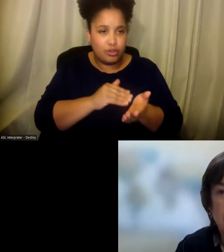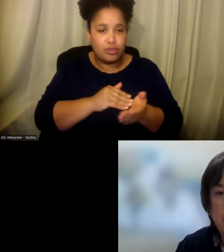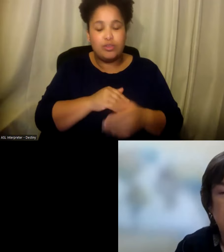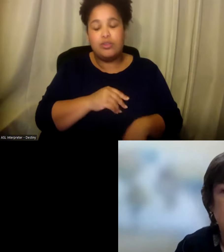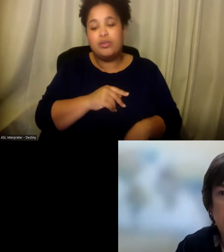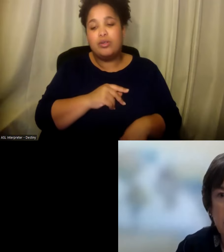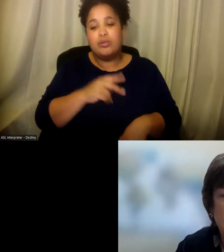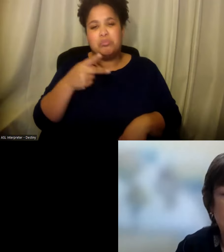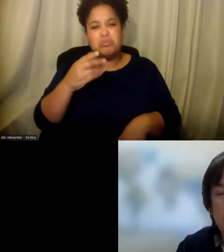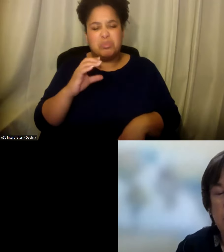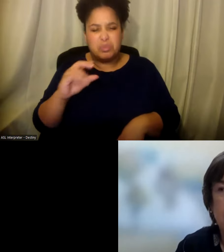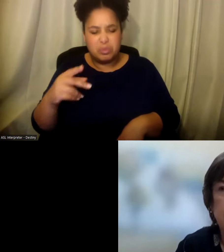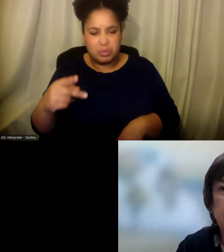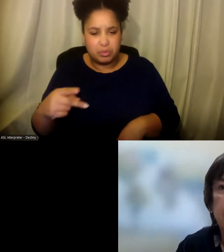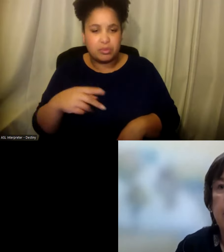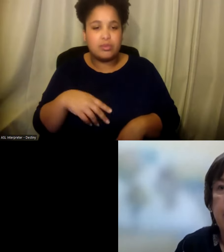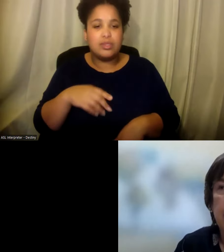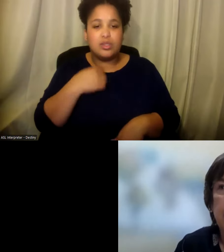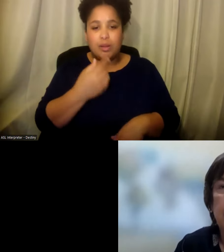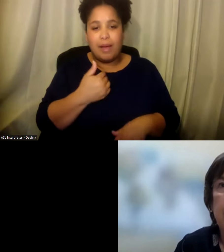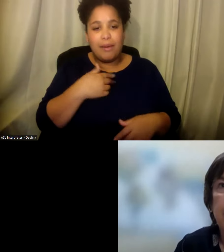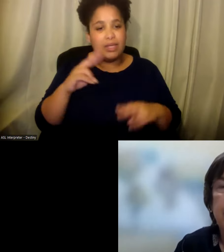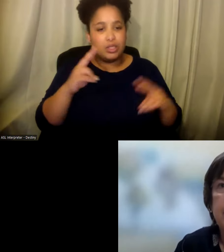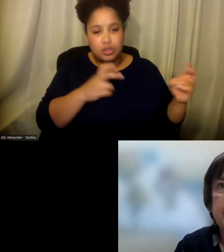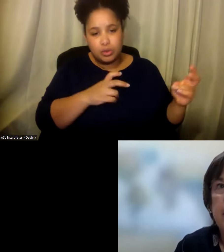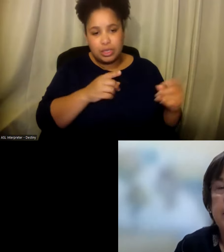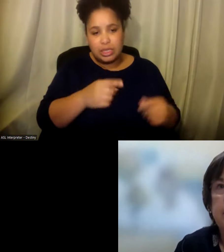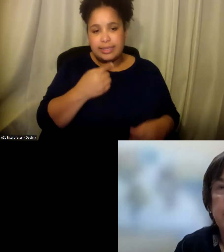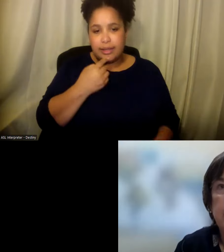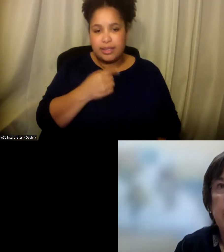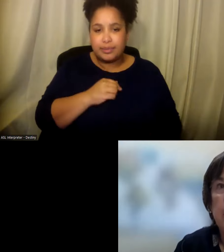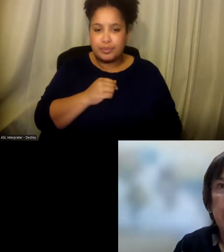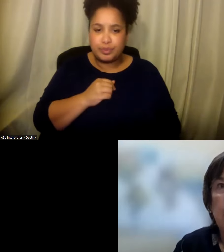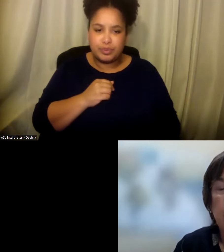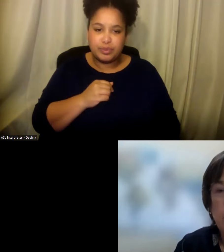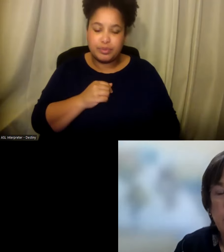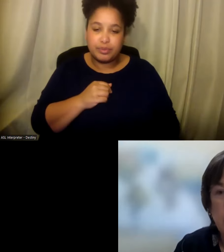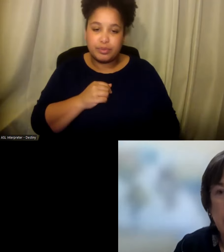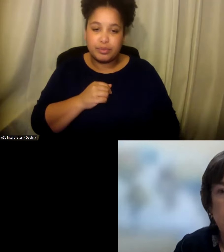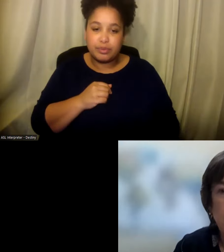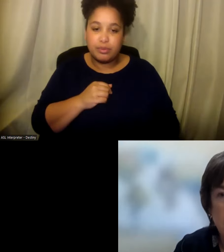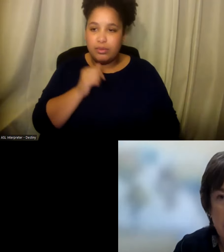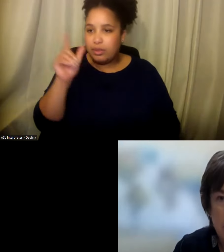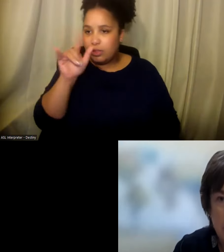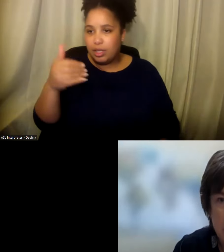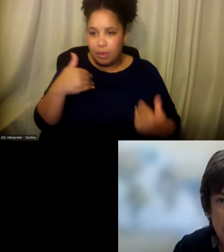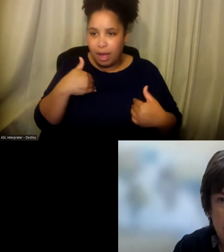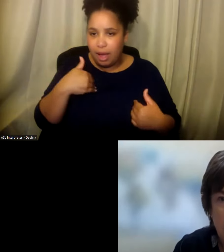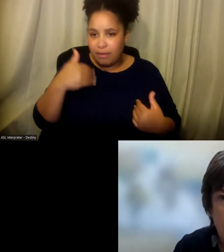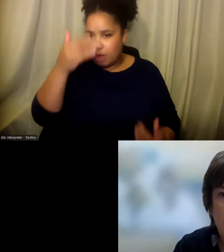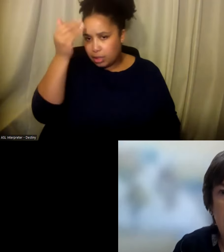having, issues, and I don't even remember what I told him. And he said to me, well, you don't look like you have